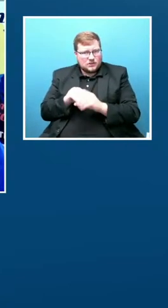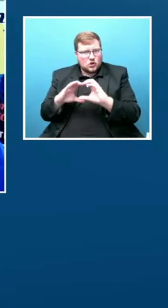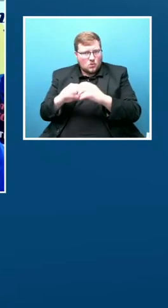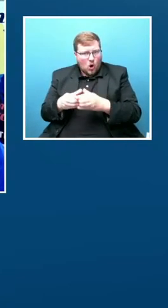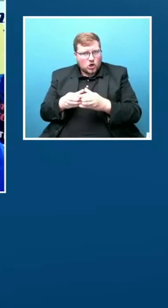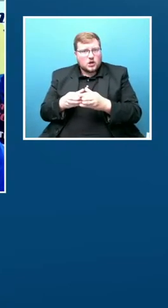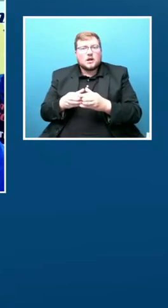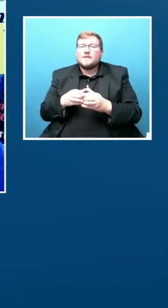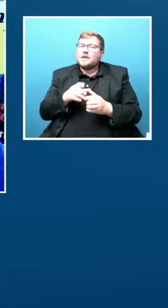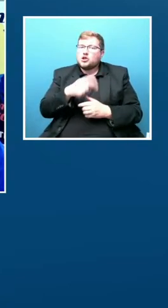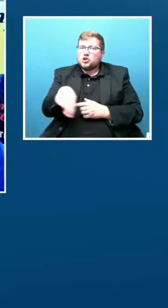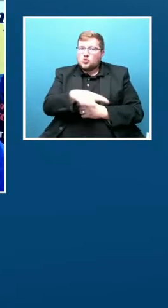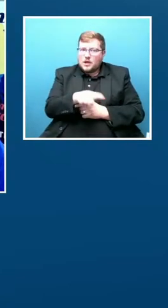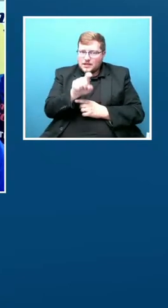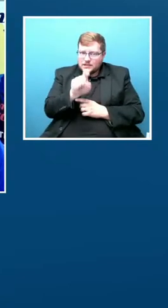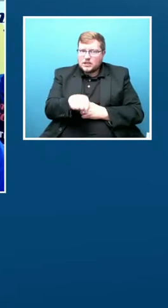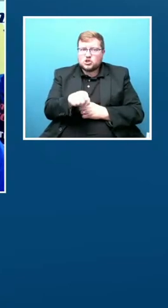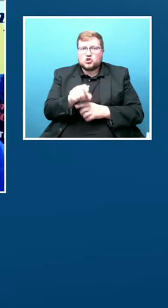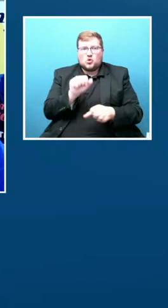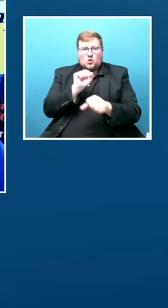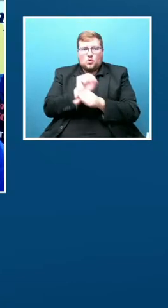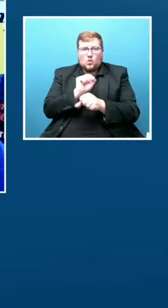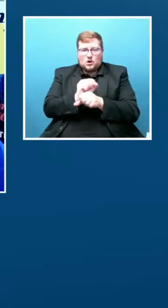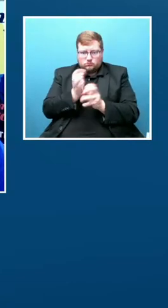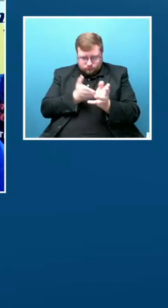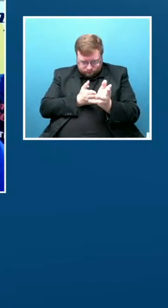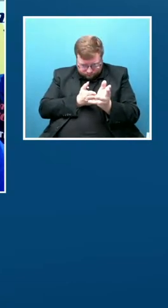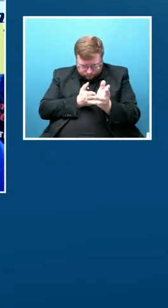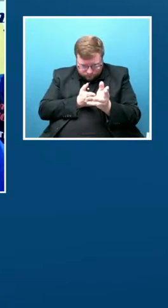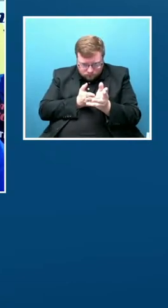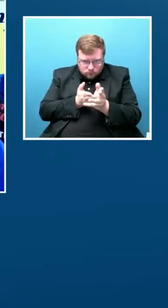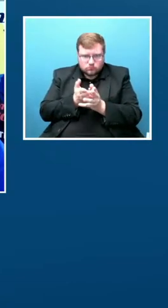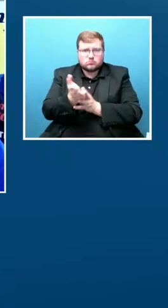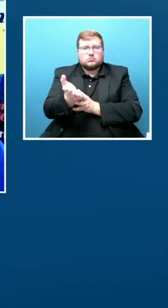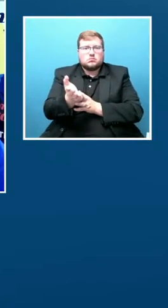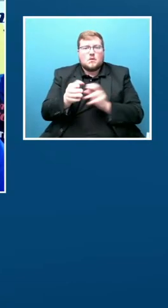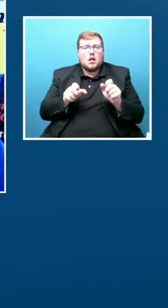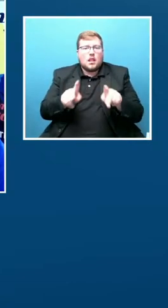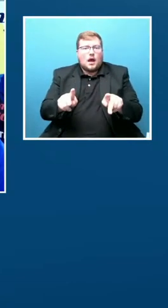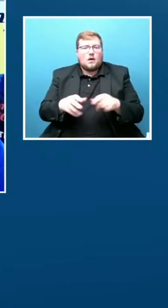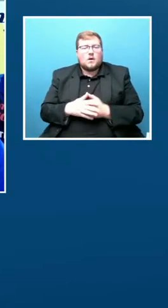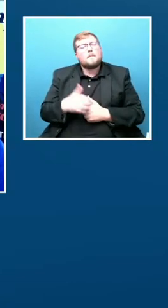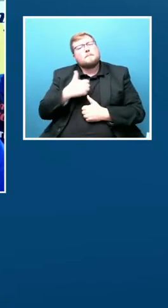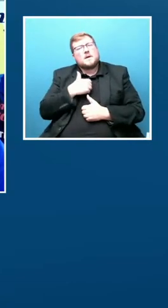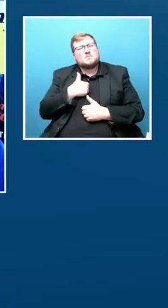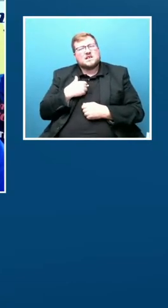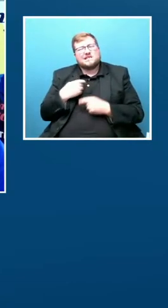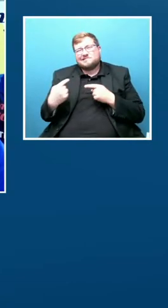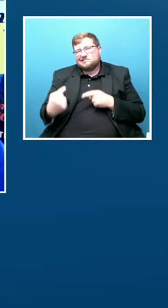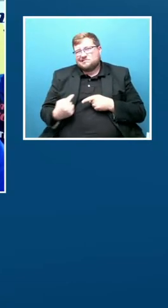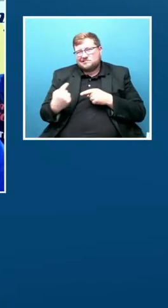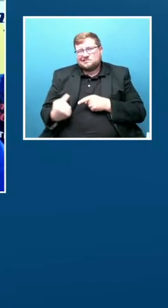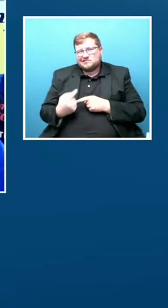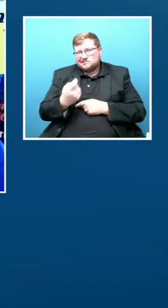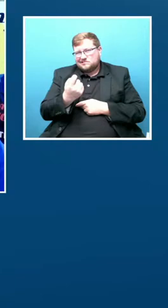has to work its course. I am having a little bit difficulty